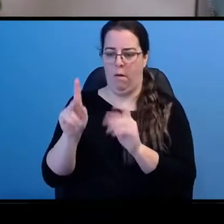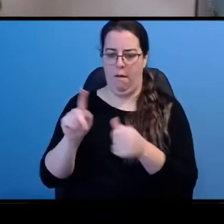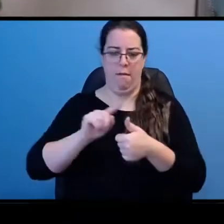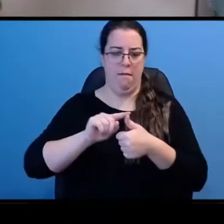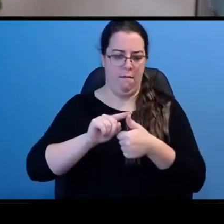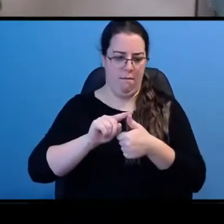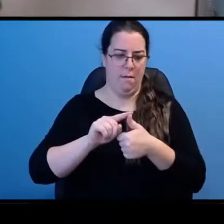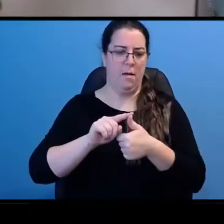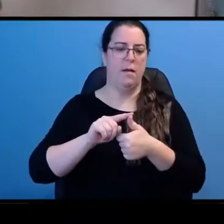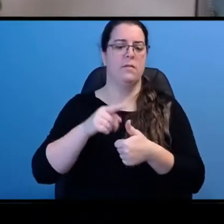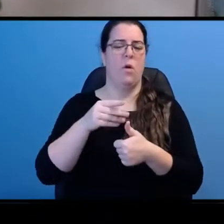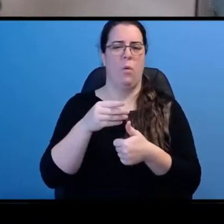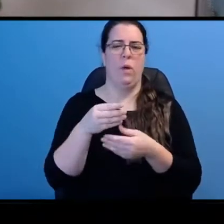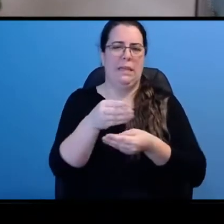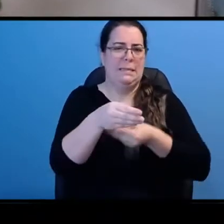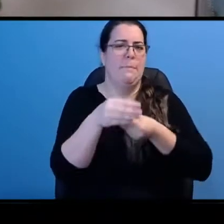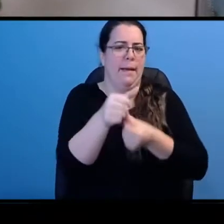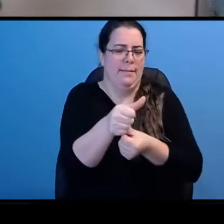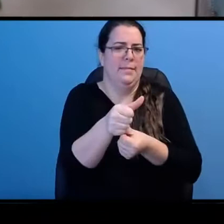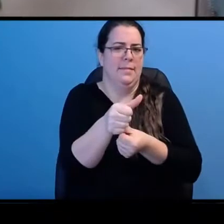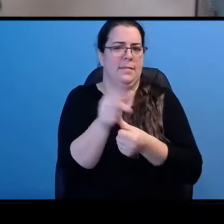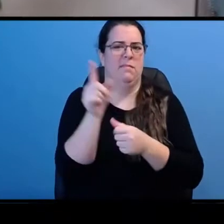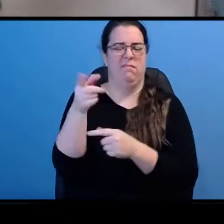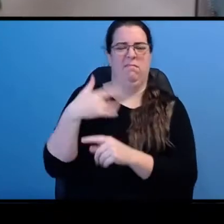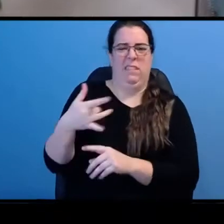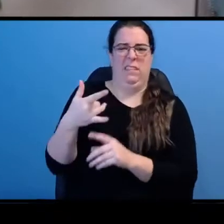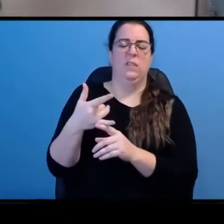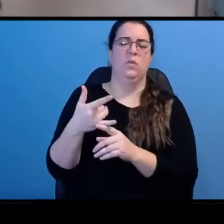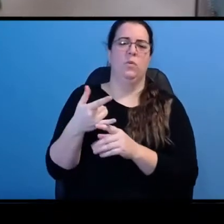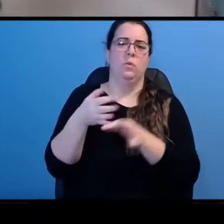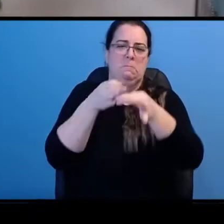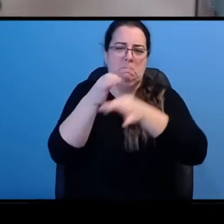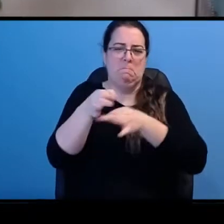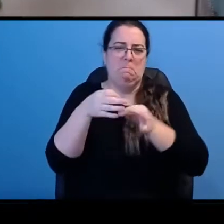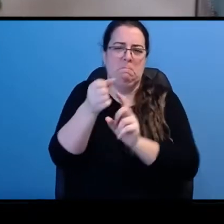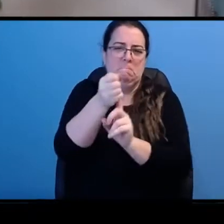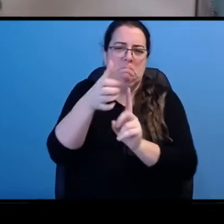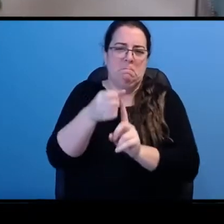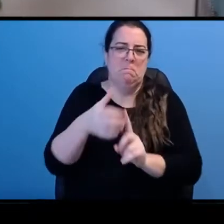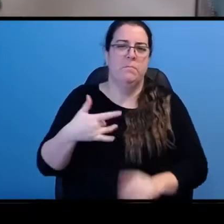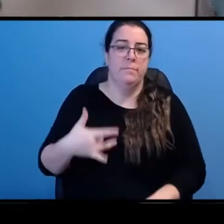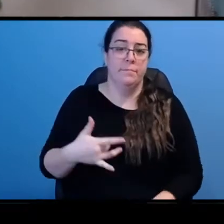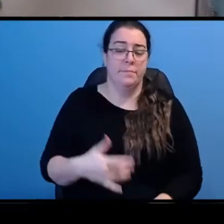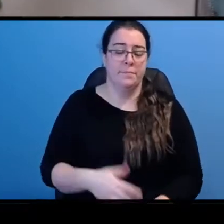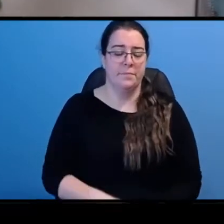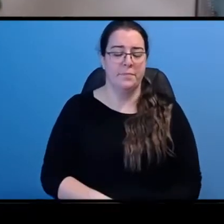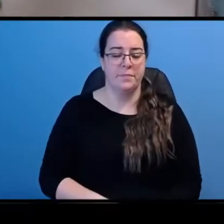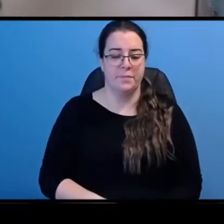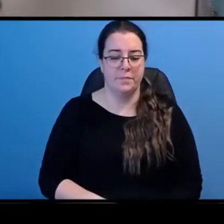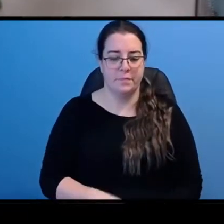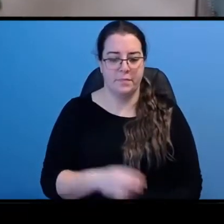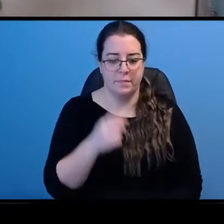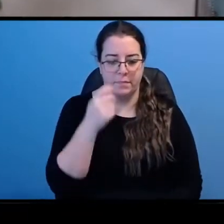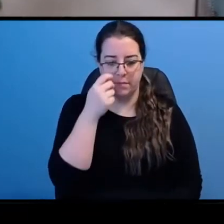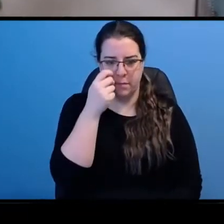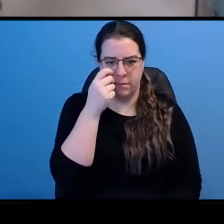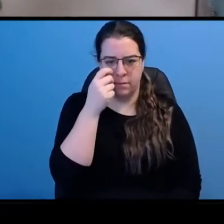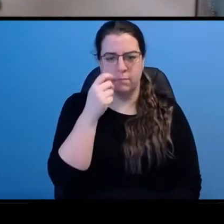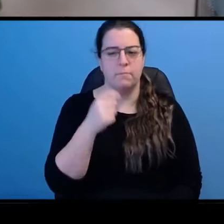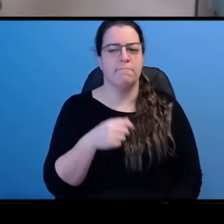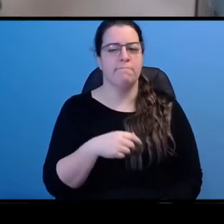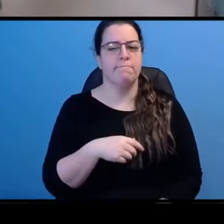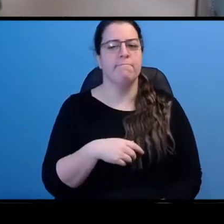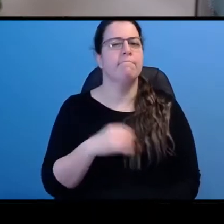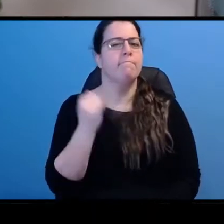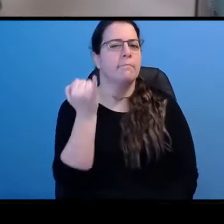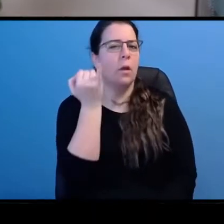helpful, that they do that and that those things exist. If you're looking for an accessible program to use to